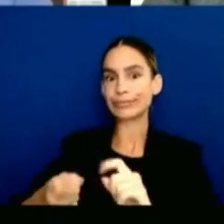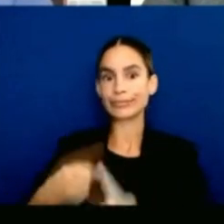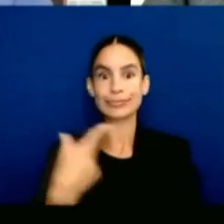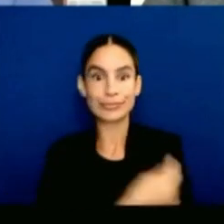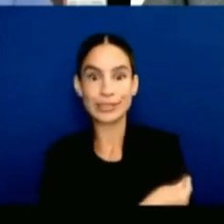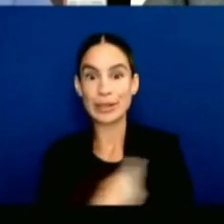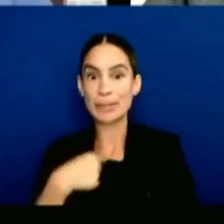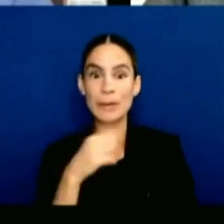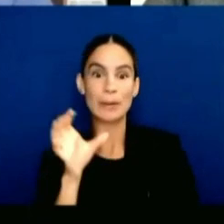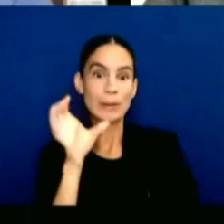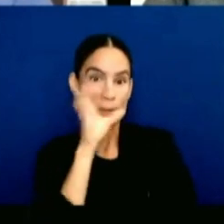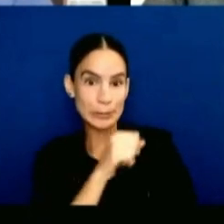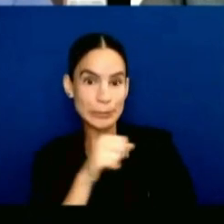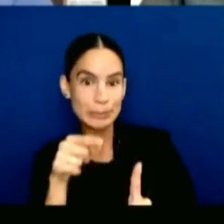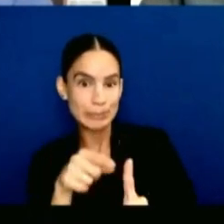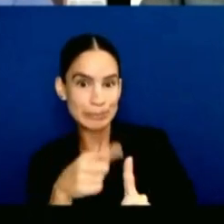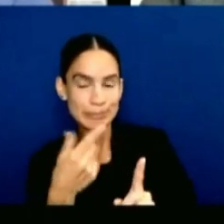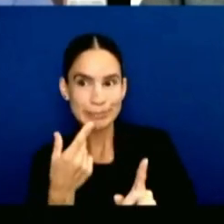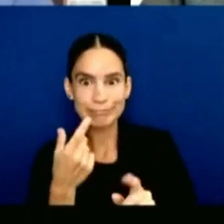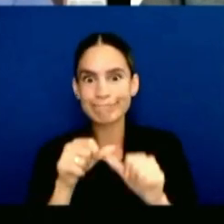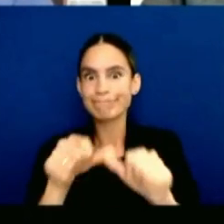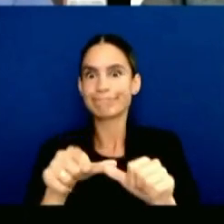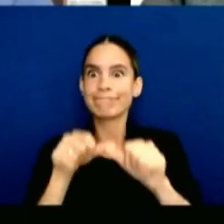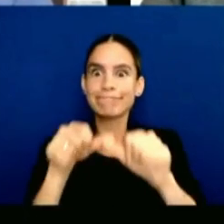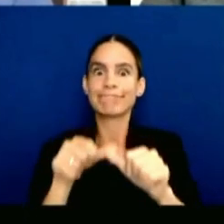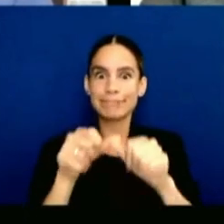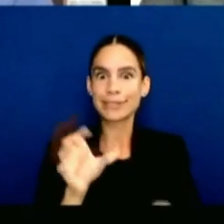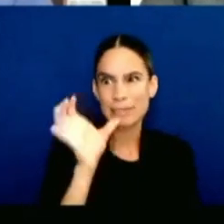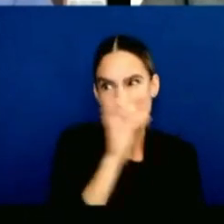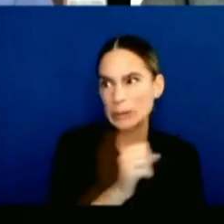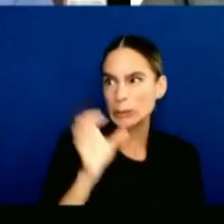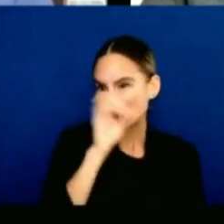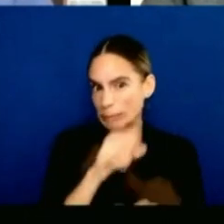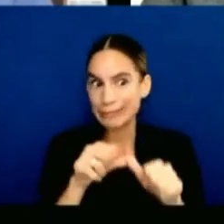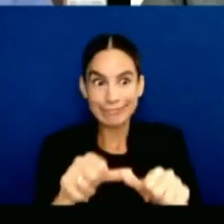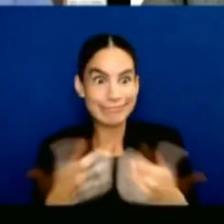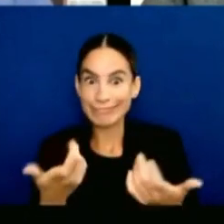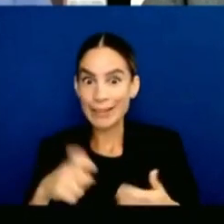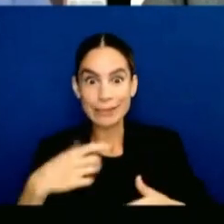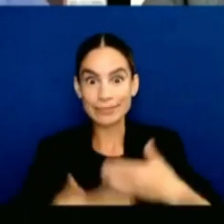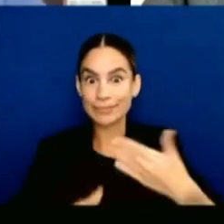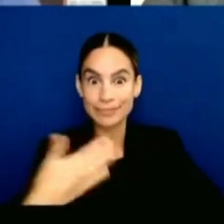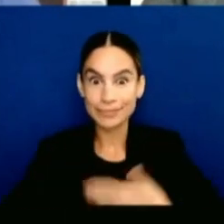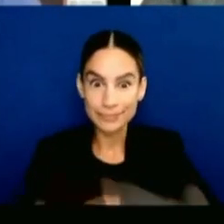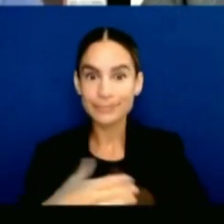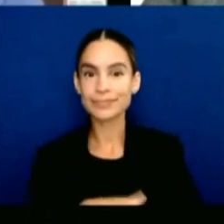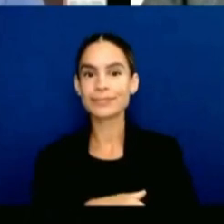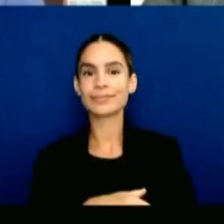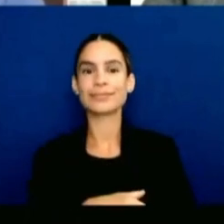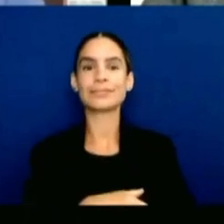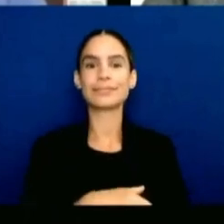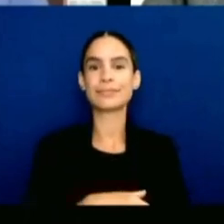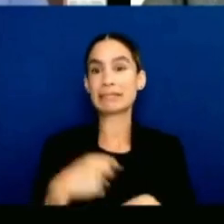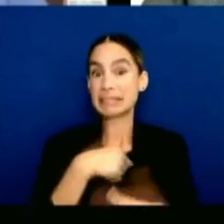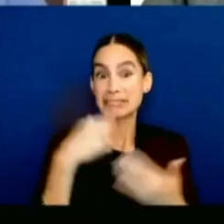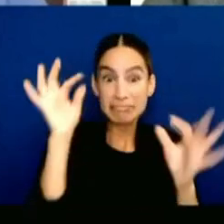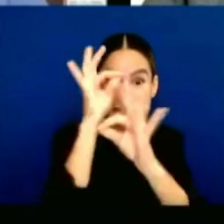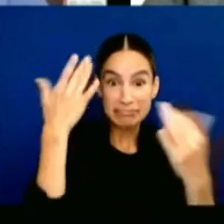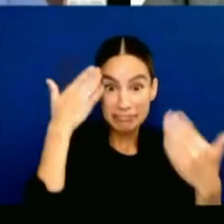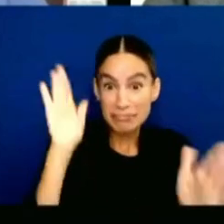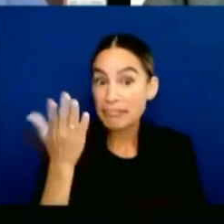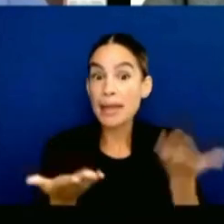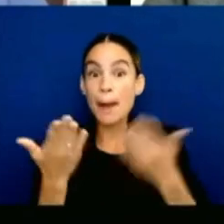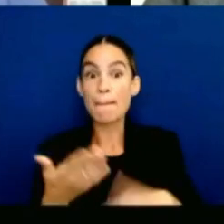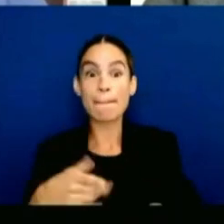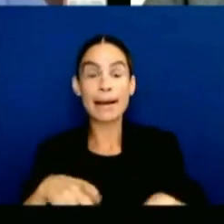be follow-up in those cases to see if we might need a boost. We may need a boost to continue the protection, but right now we do